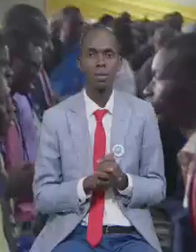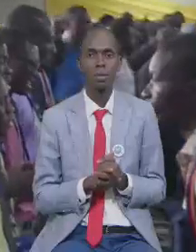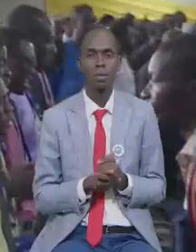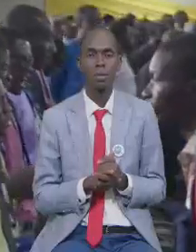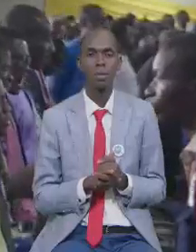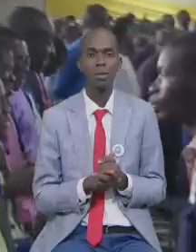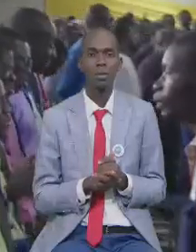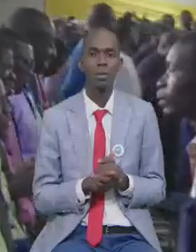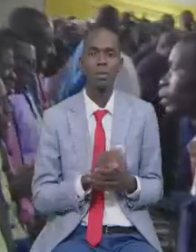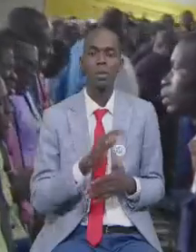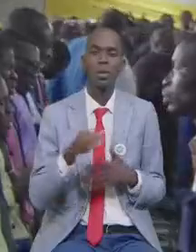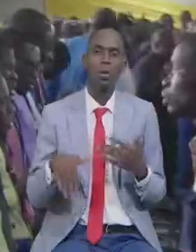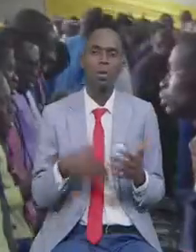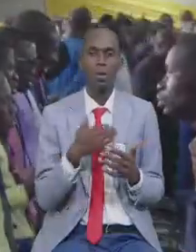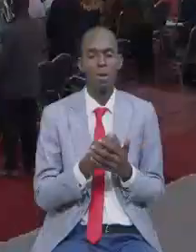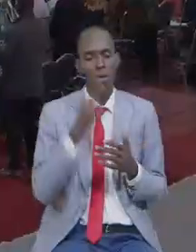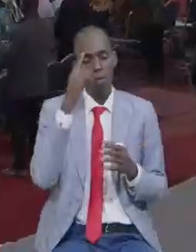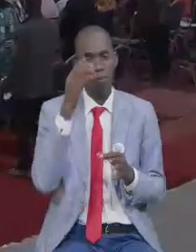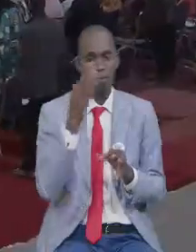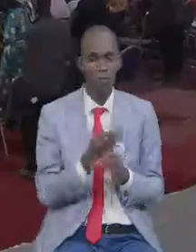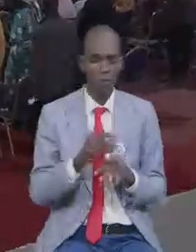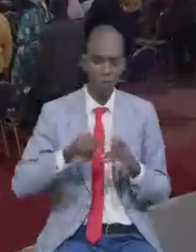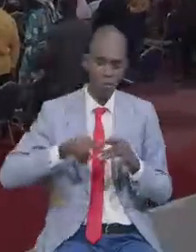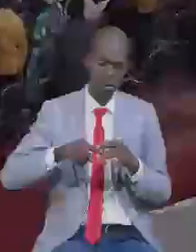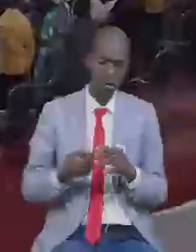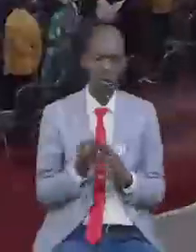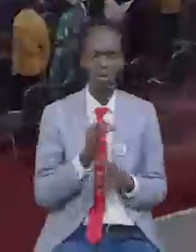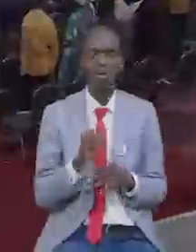All faith activated.